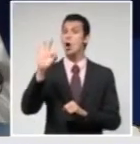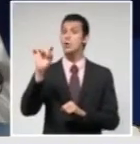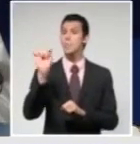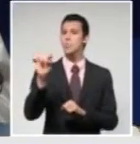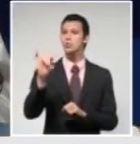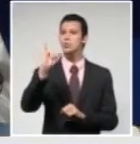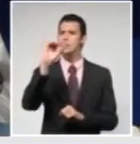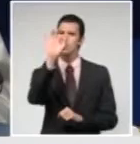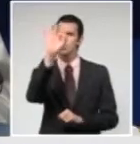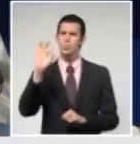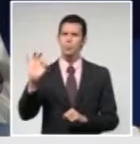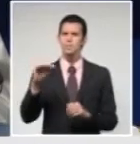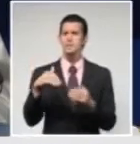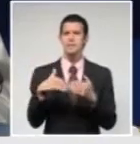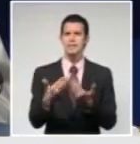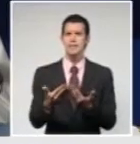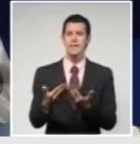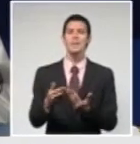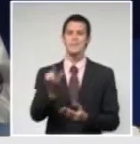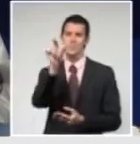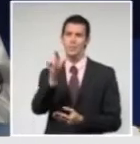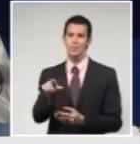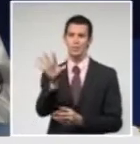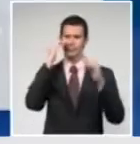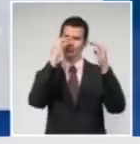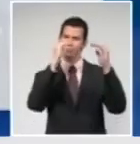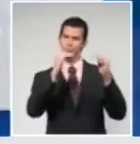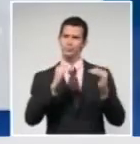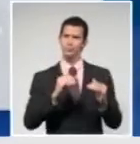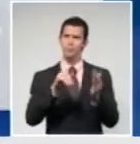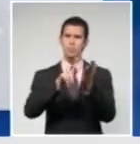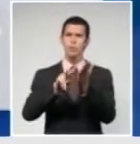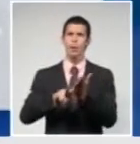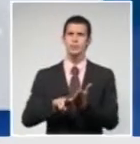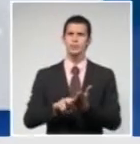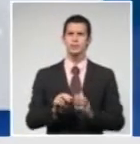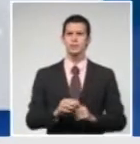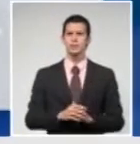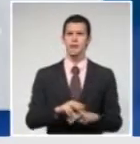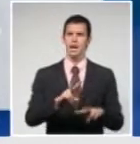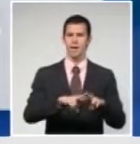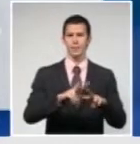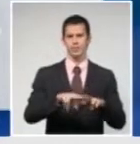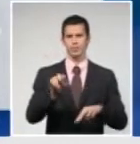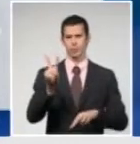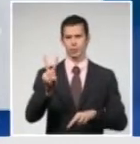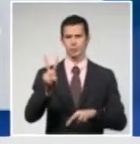Of the 5 cases diagnosed yesterday, 2 belong to Havana,